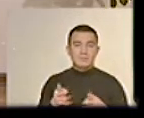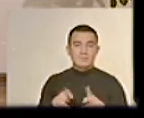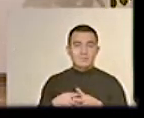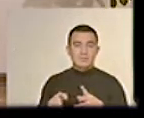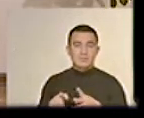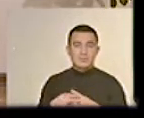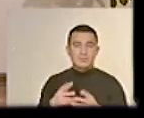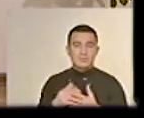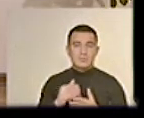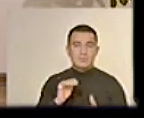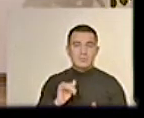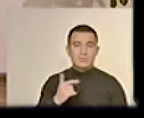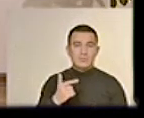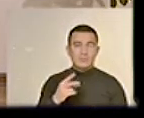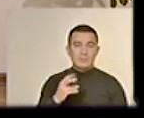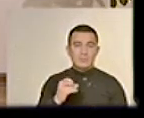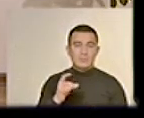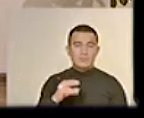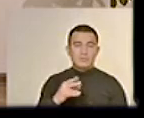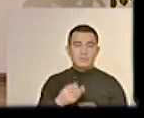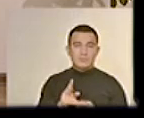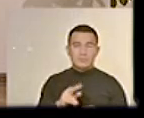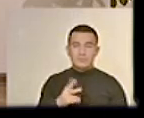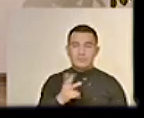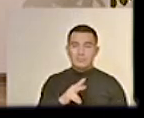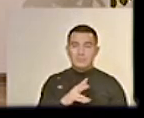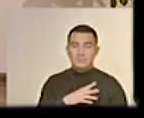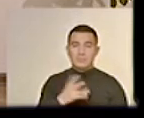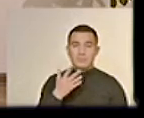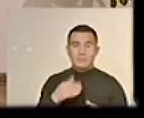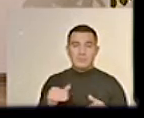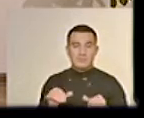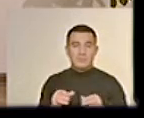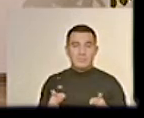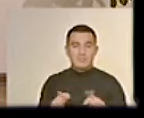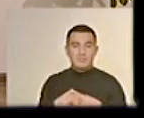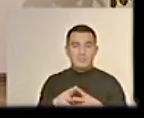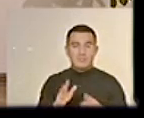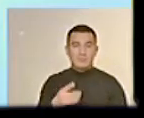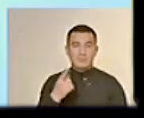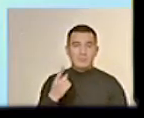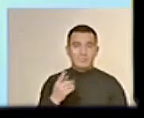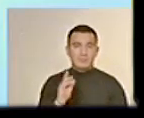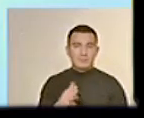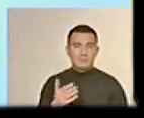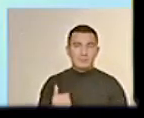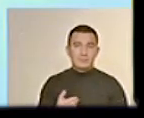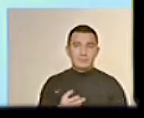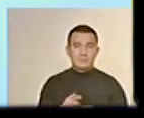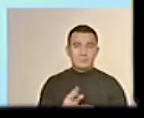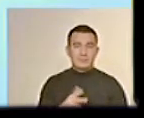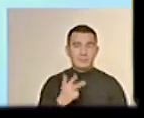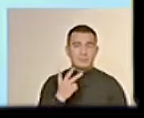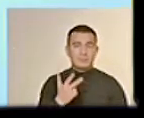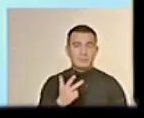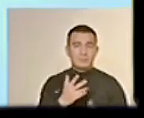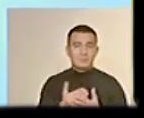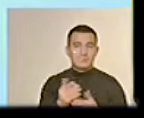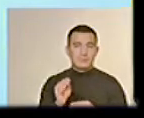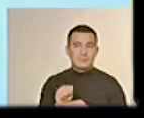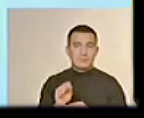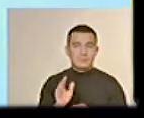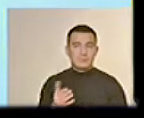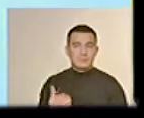uglerodlarning soni 3 ta, reaksiyadan keyin esa 1 ta ekan. Demak, biz 3 raqamini karbonat angidridning koeffitsentiga qo'yib